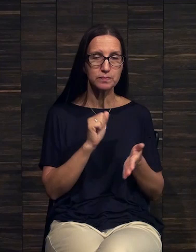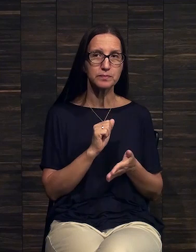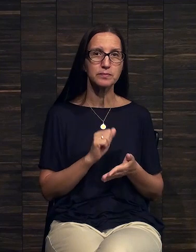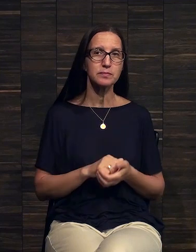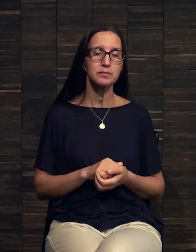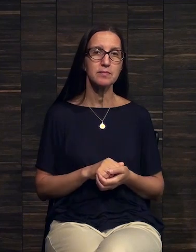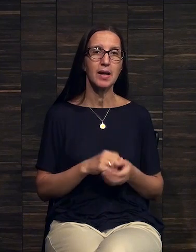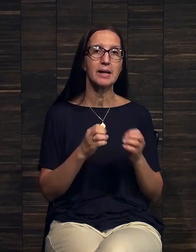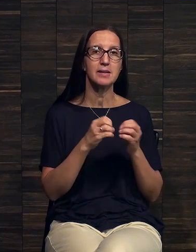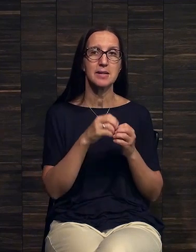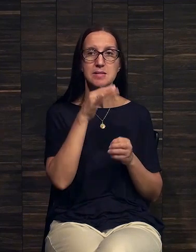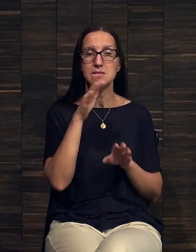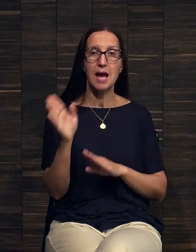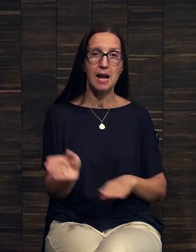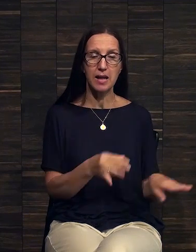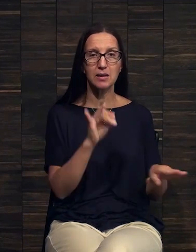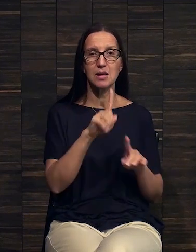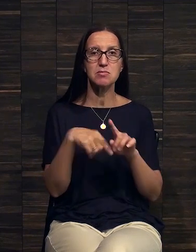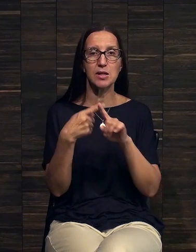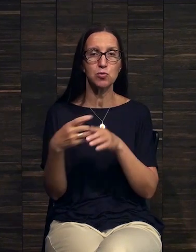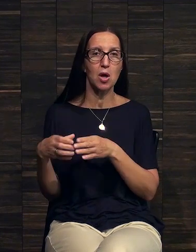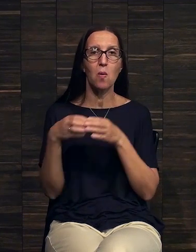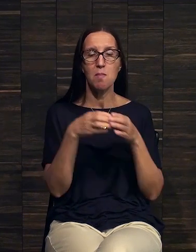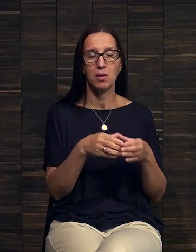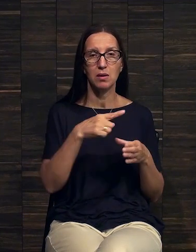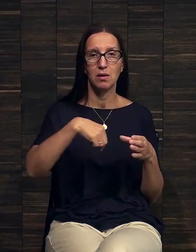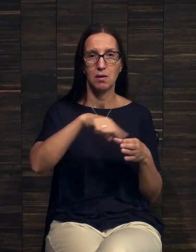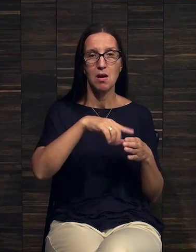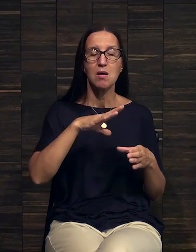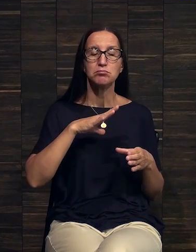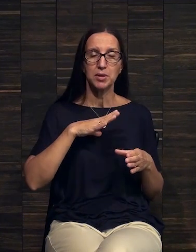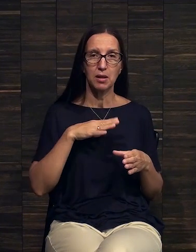It lasted for 10 years, and the new team